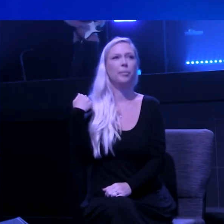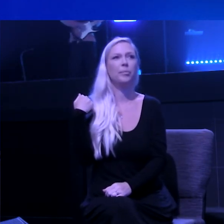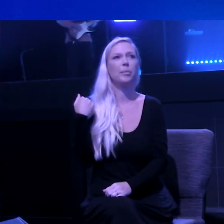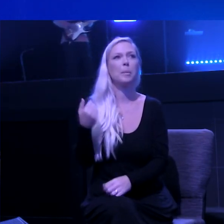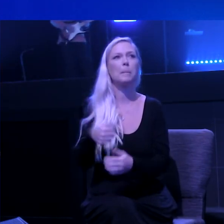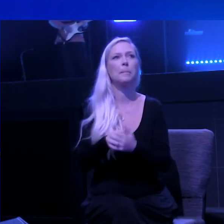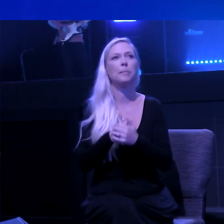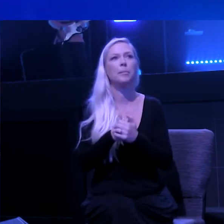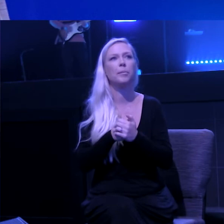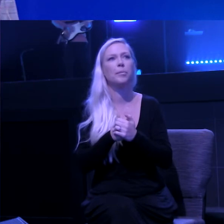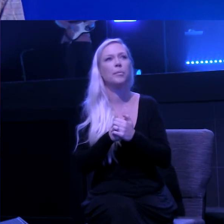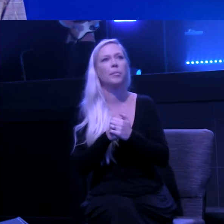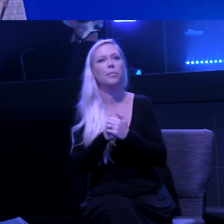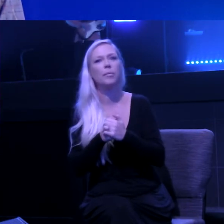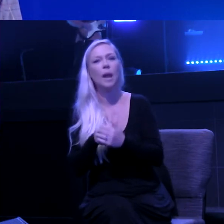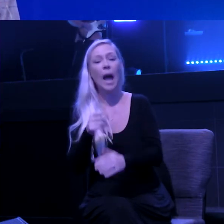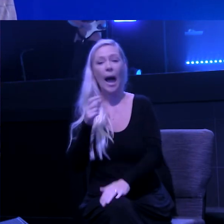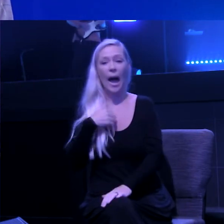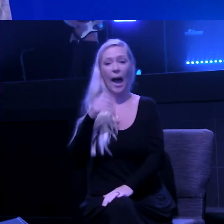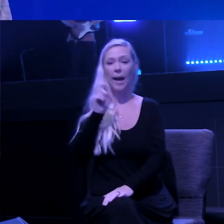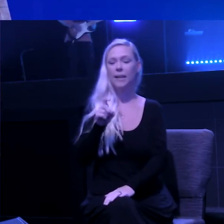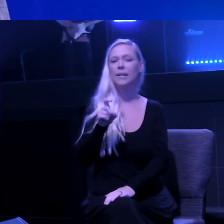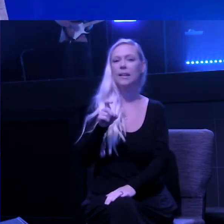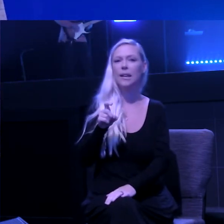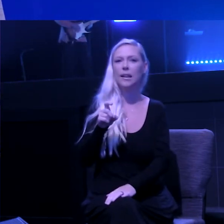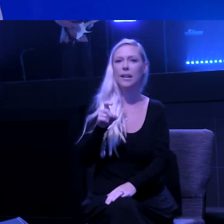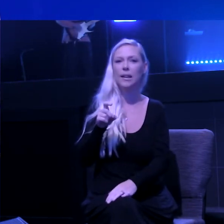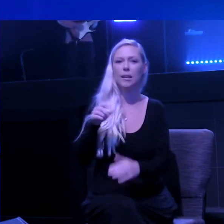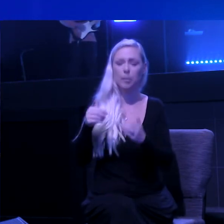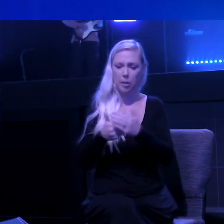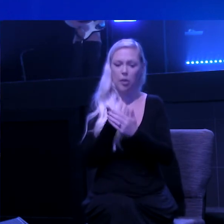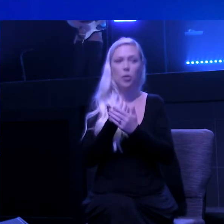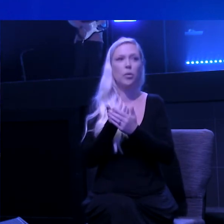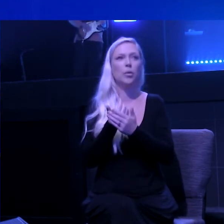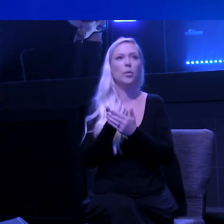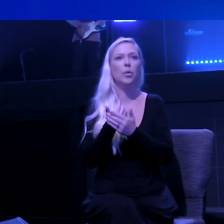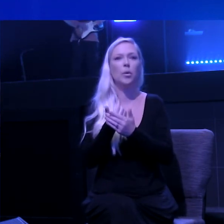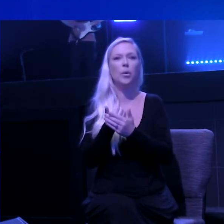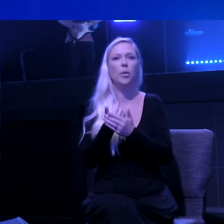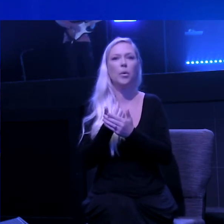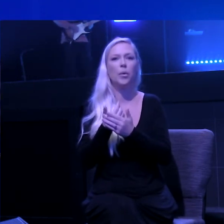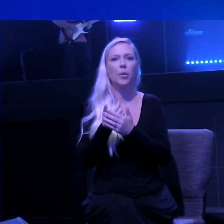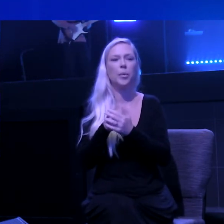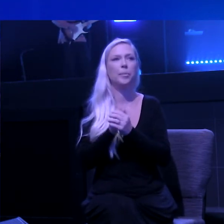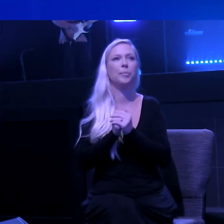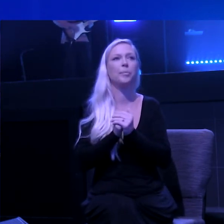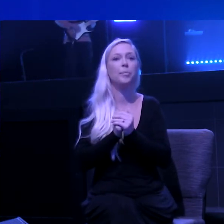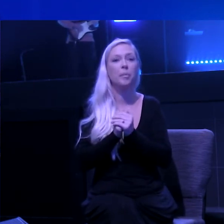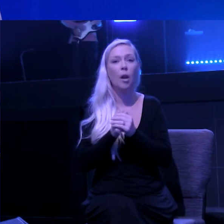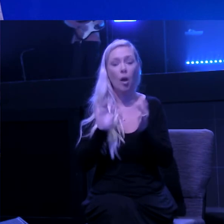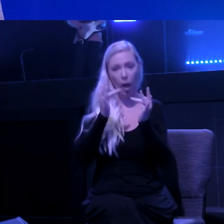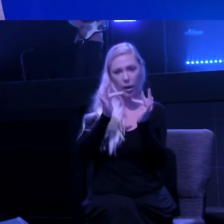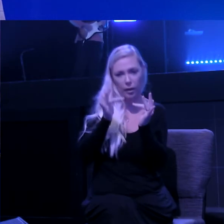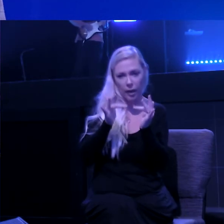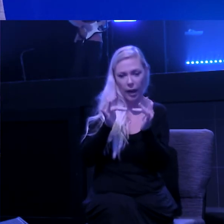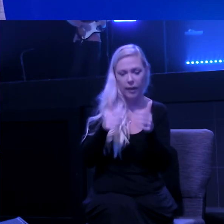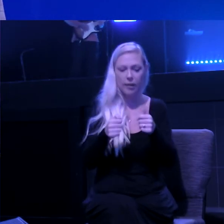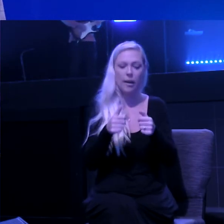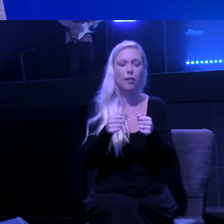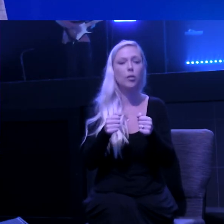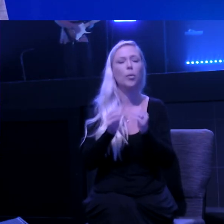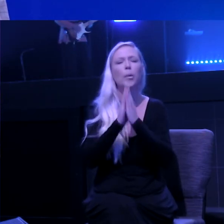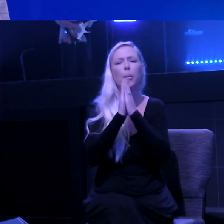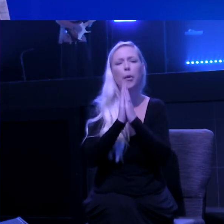of the old. I need to be made new. If you're watching online, we'd love to help you do that. Text the word pray to this